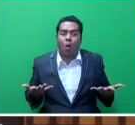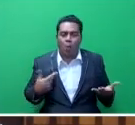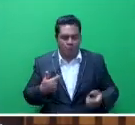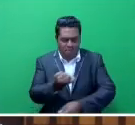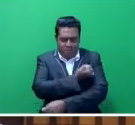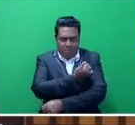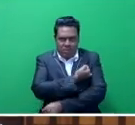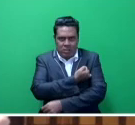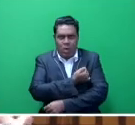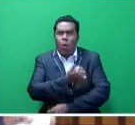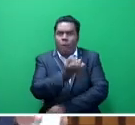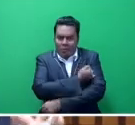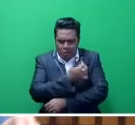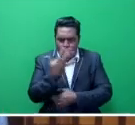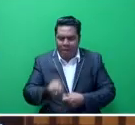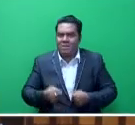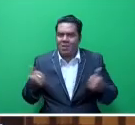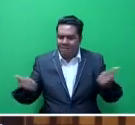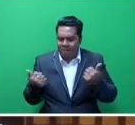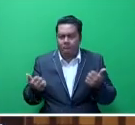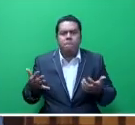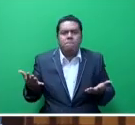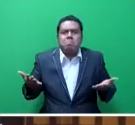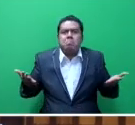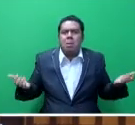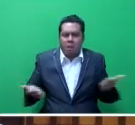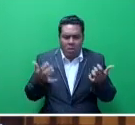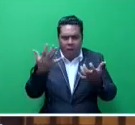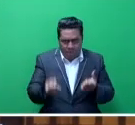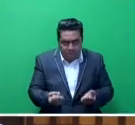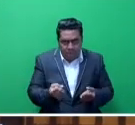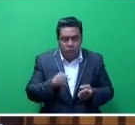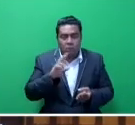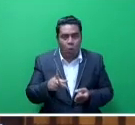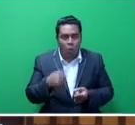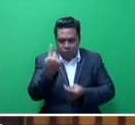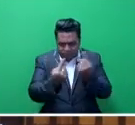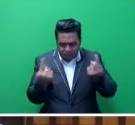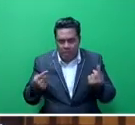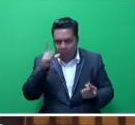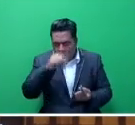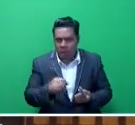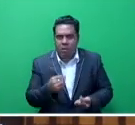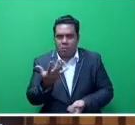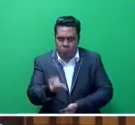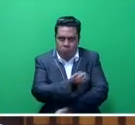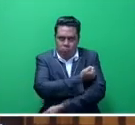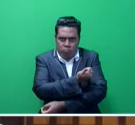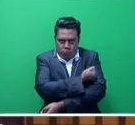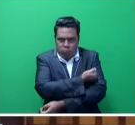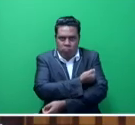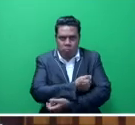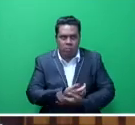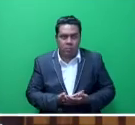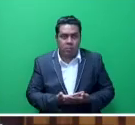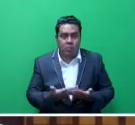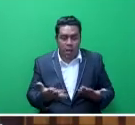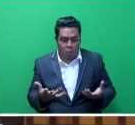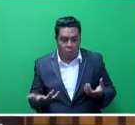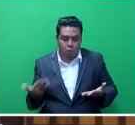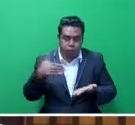enough for every adult in Fiji. This powerful defense has arrived more quickly than we dared to